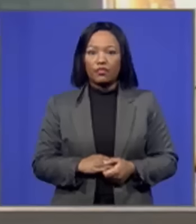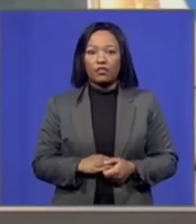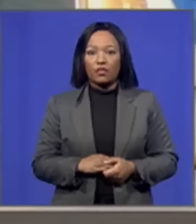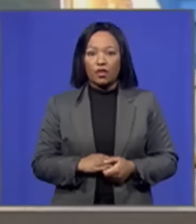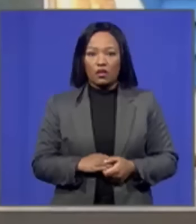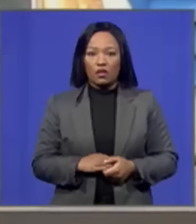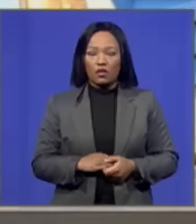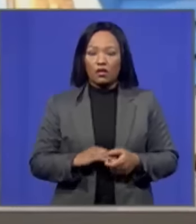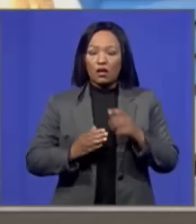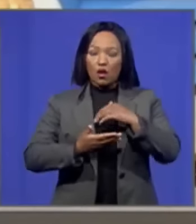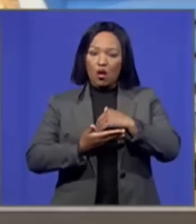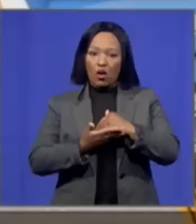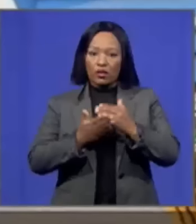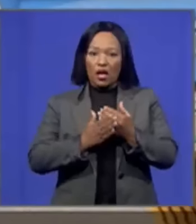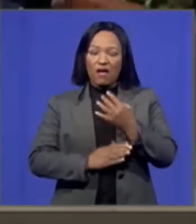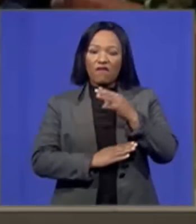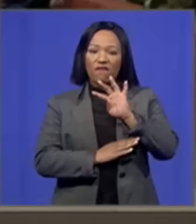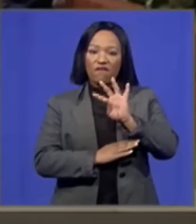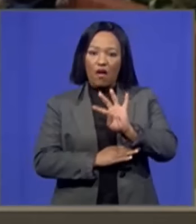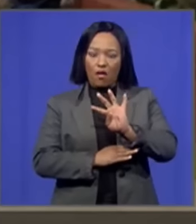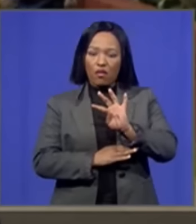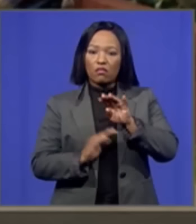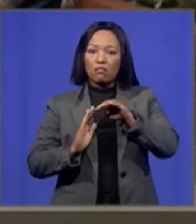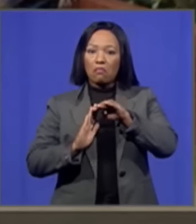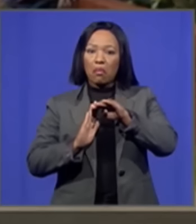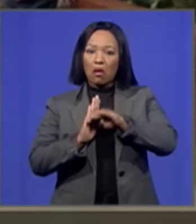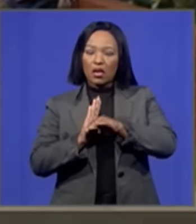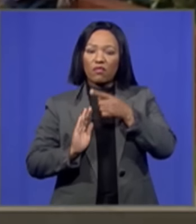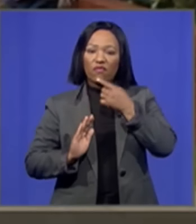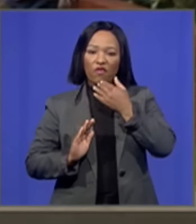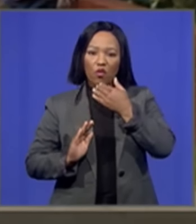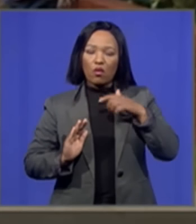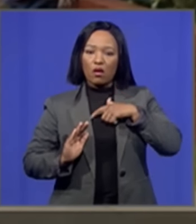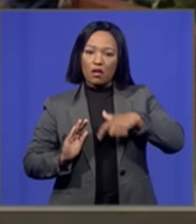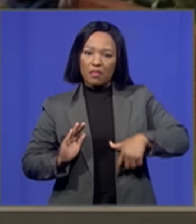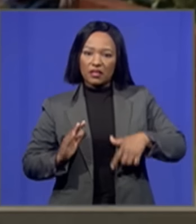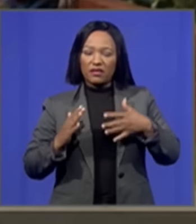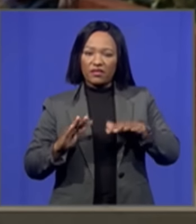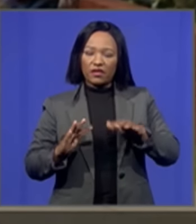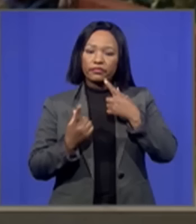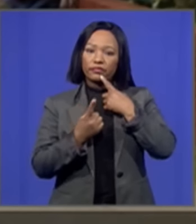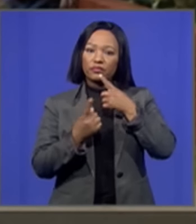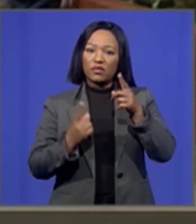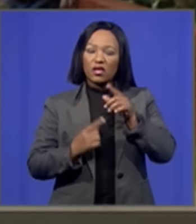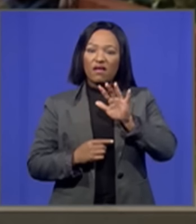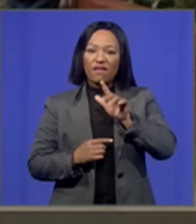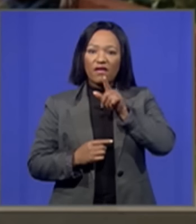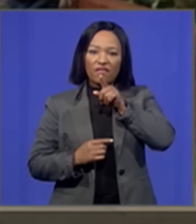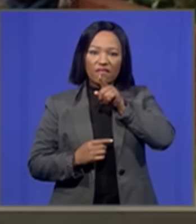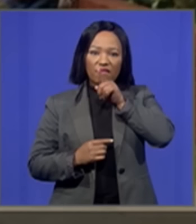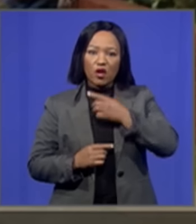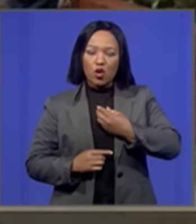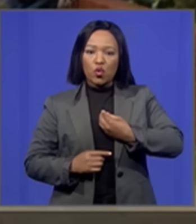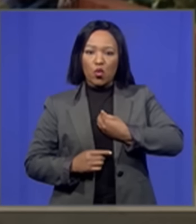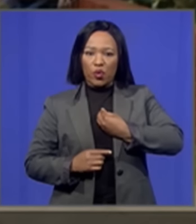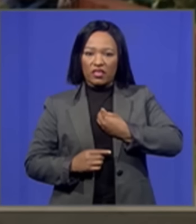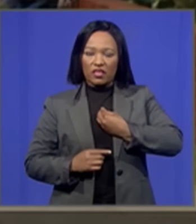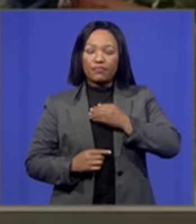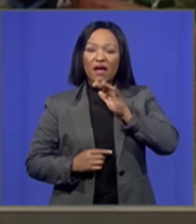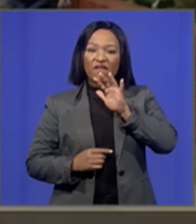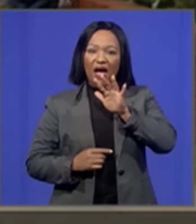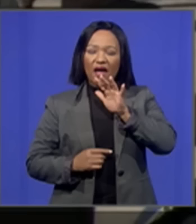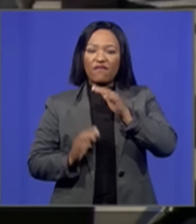Pegelo ya kotara ya bone ya lenane la kantoro ya mopresidente le rebotse fa bašwa ba ka nna dimilione di feta 5 ba ikwadiseditse le